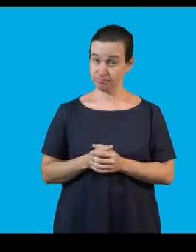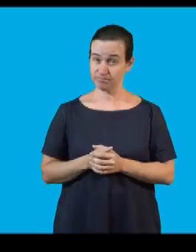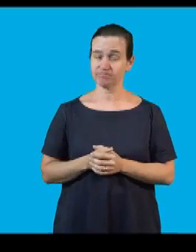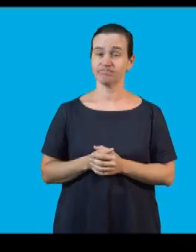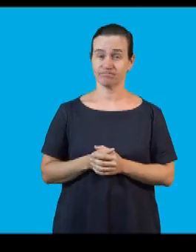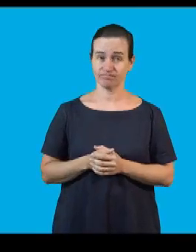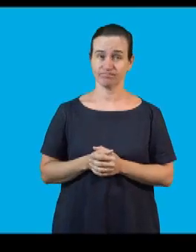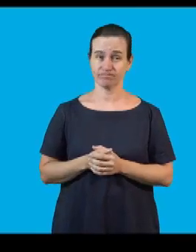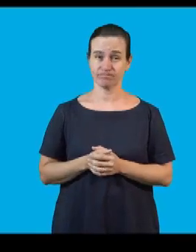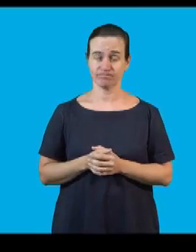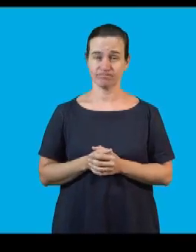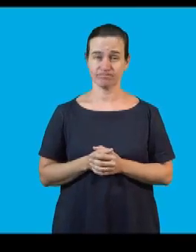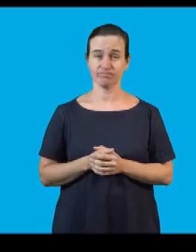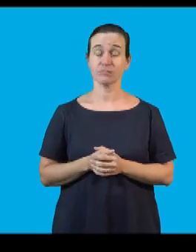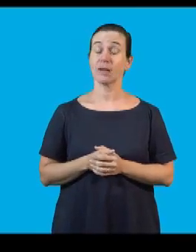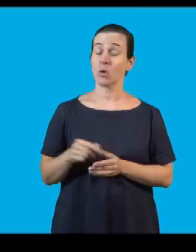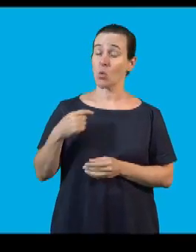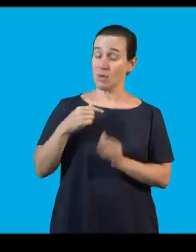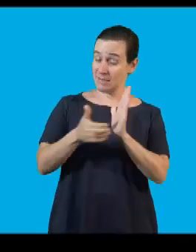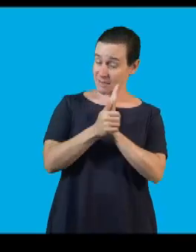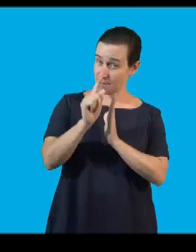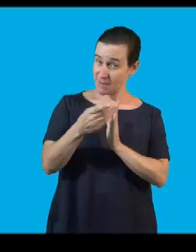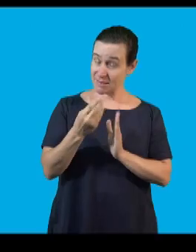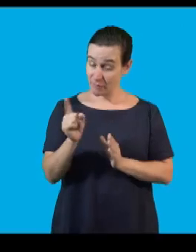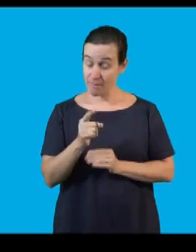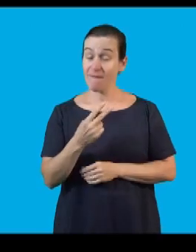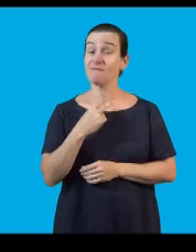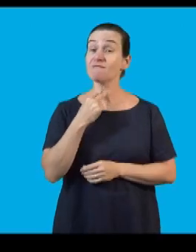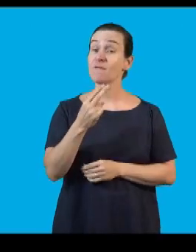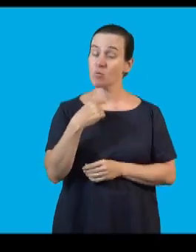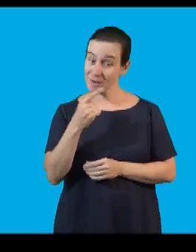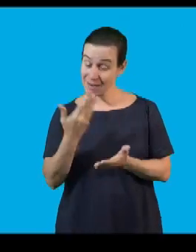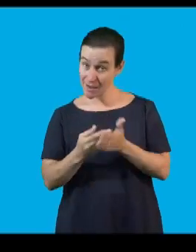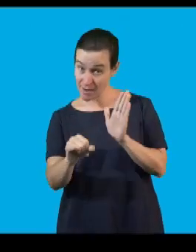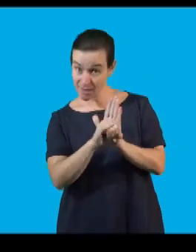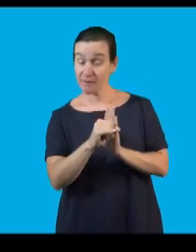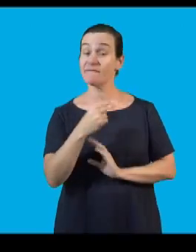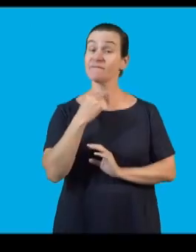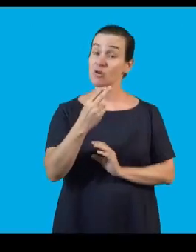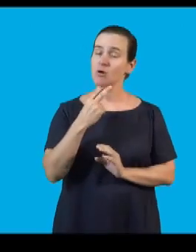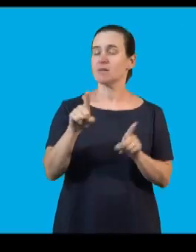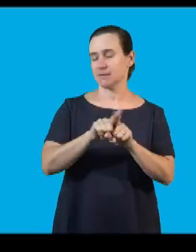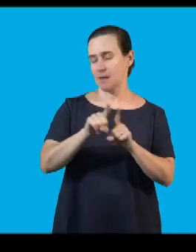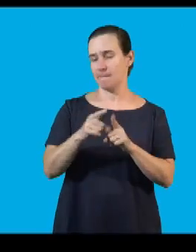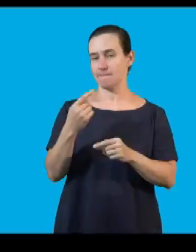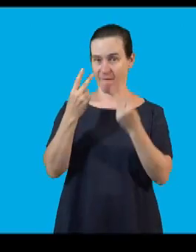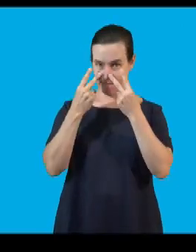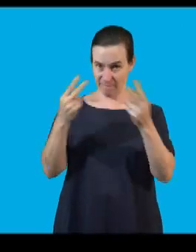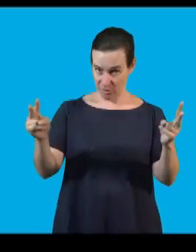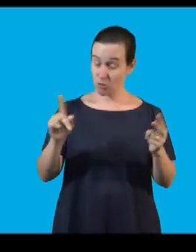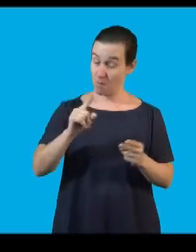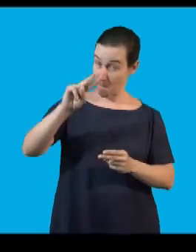expression. Now remember, our exam competence is verbal cues, all right, as well